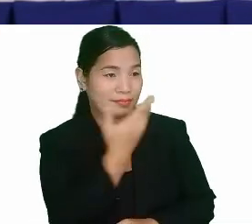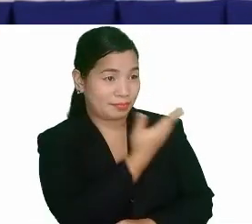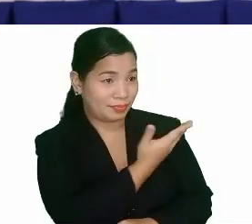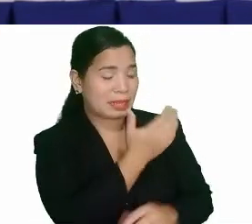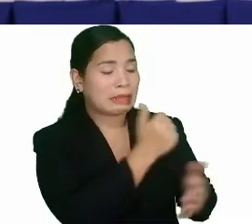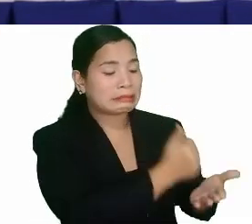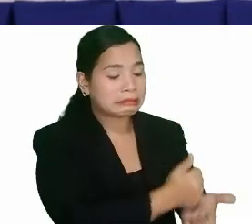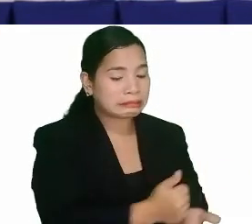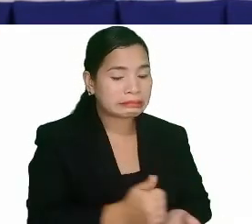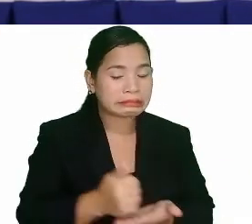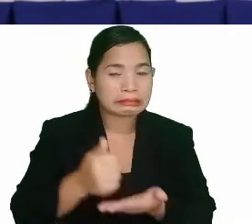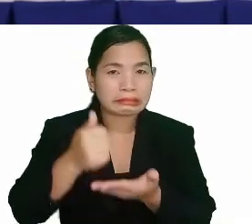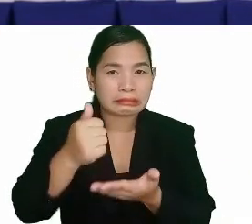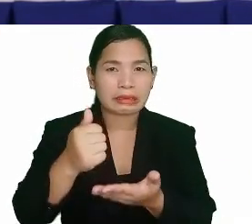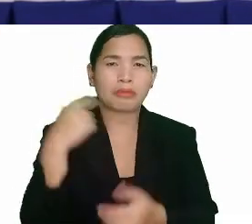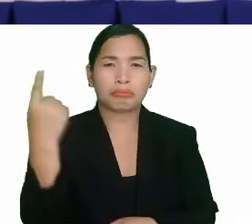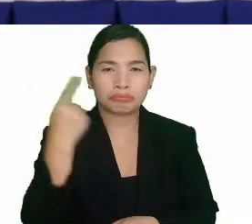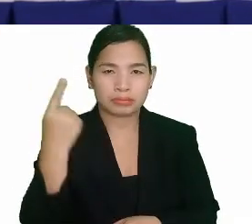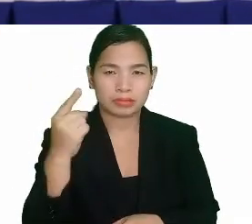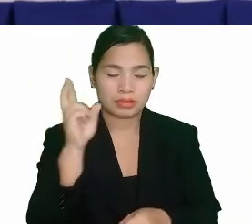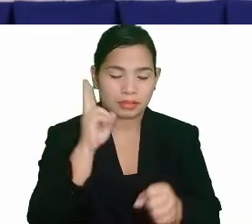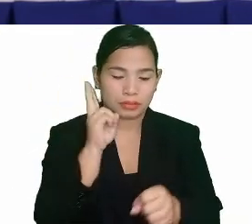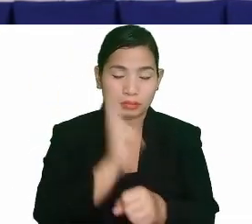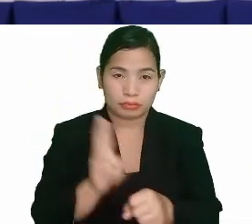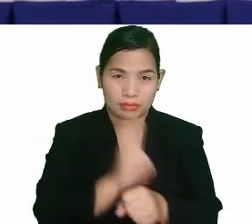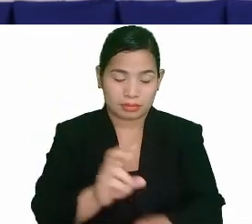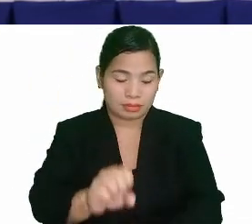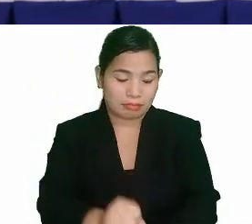the microscope only by the arm.